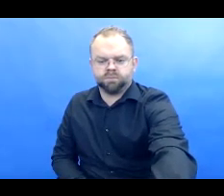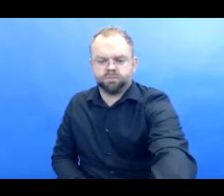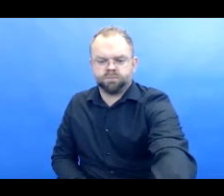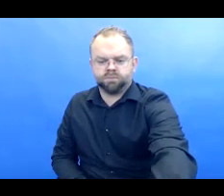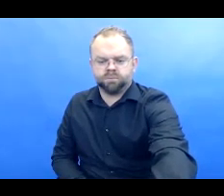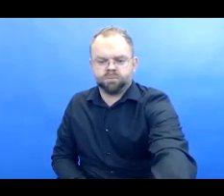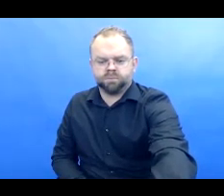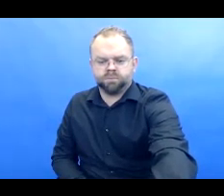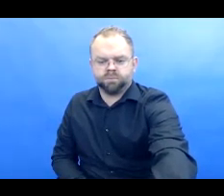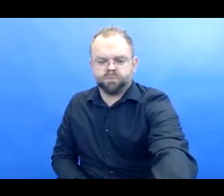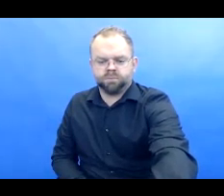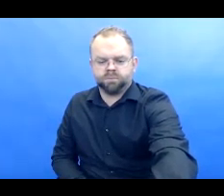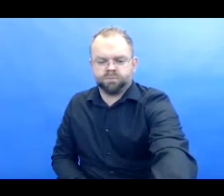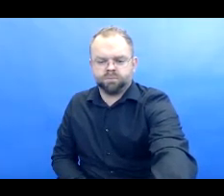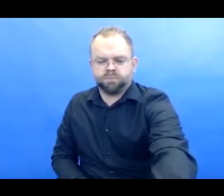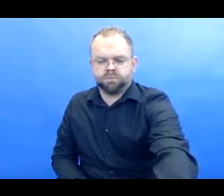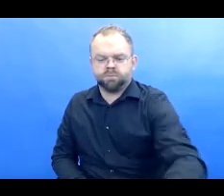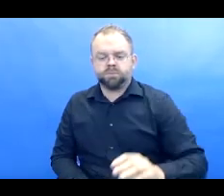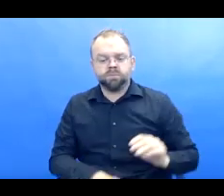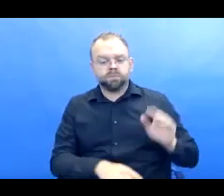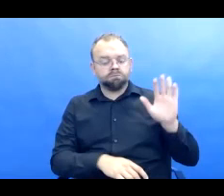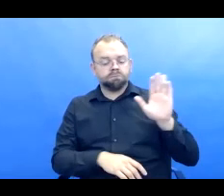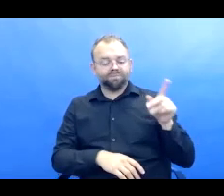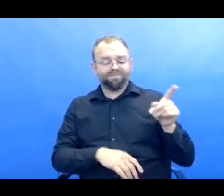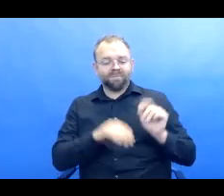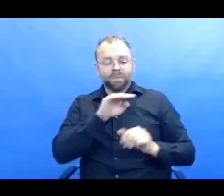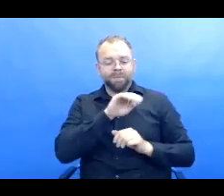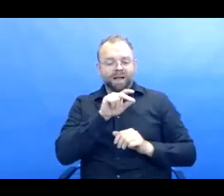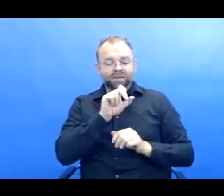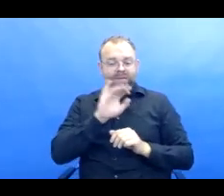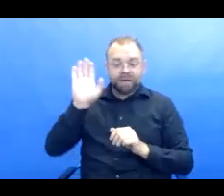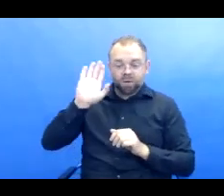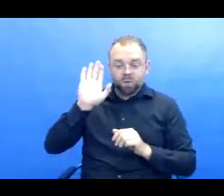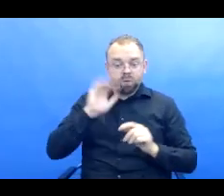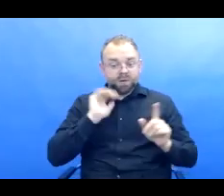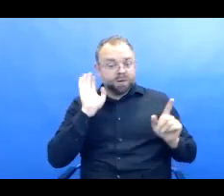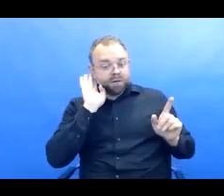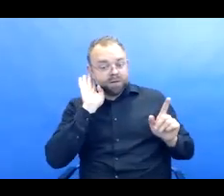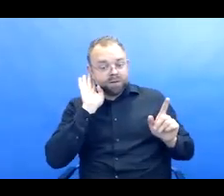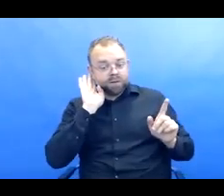So that we have lost out on our regular support and specific support services.